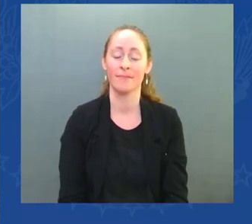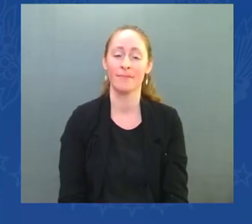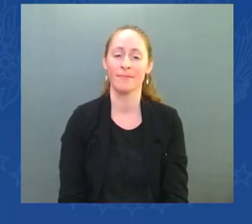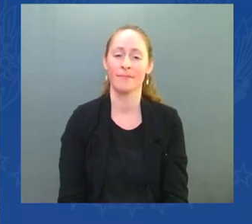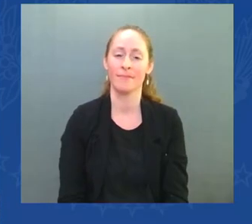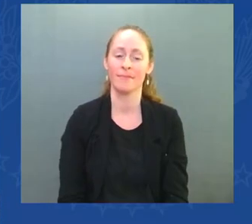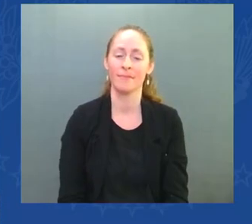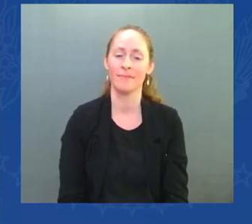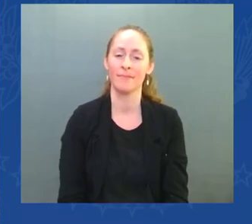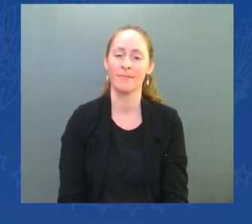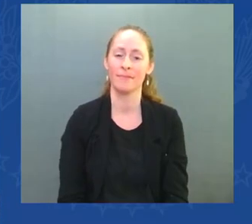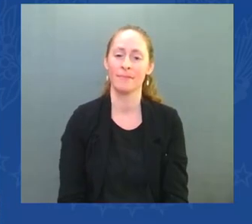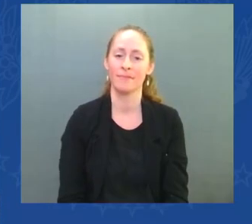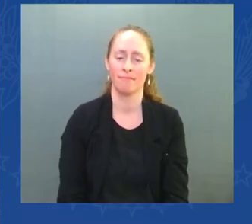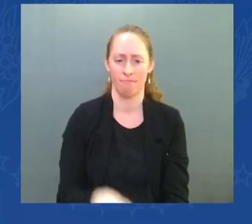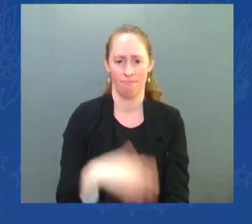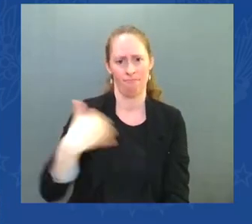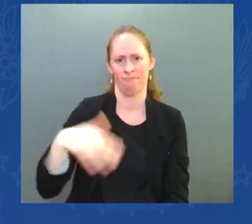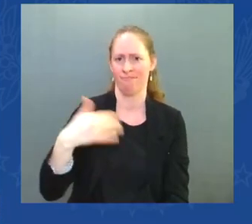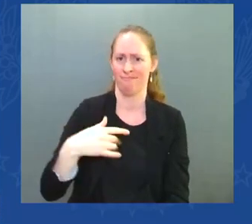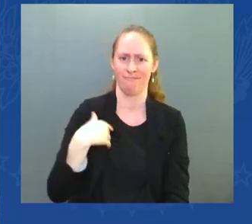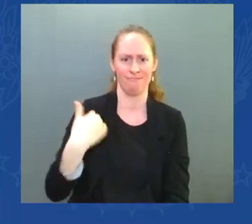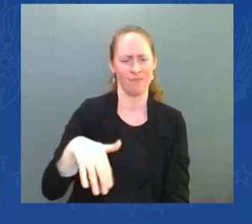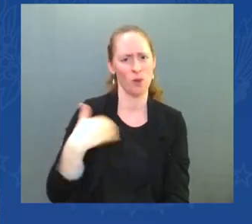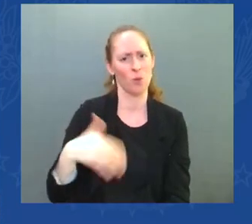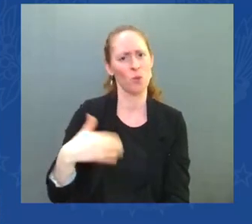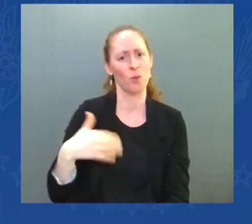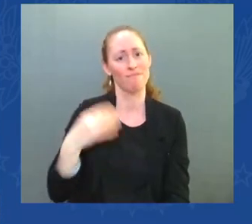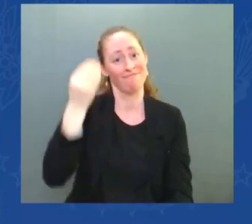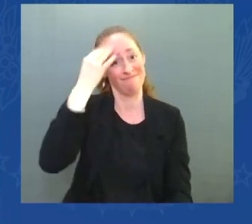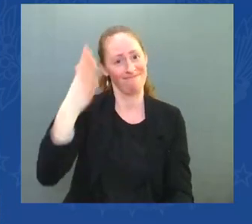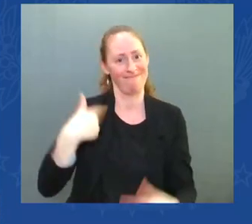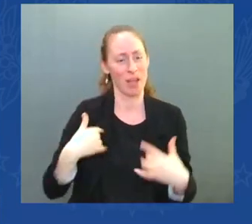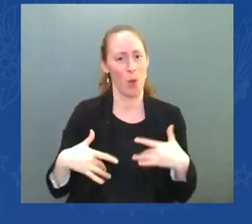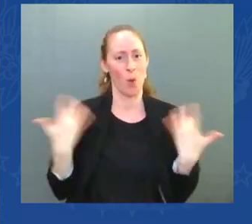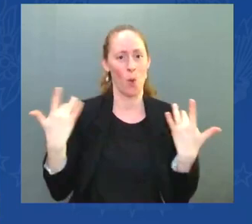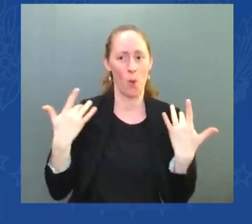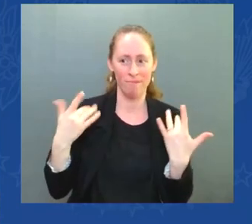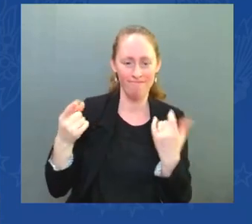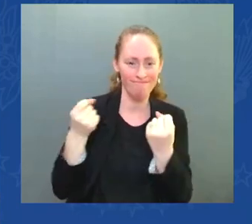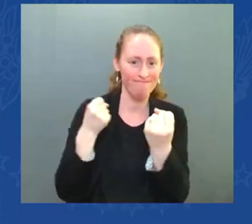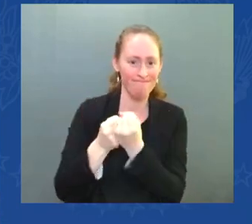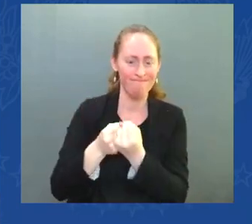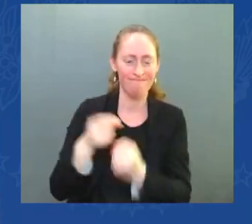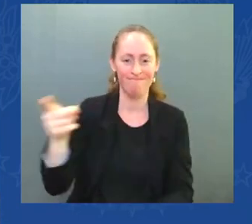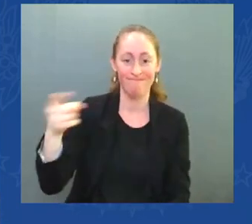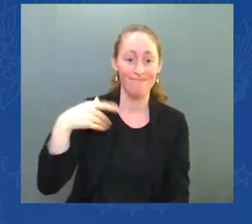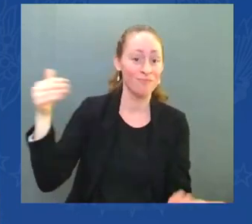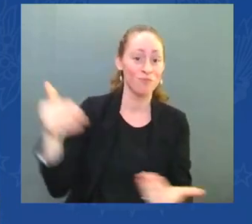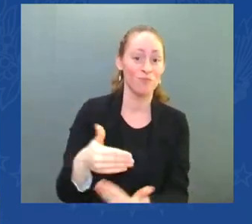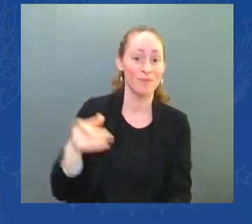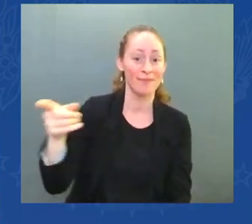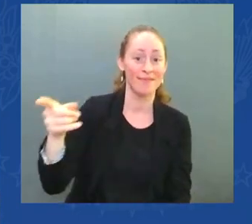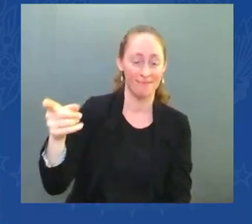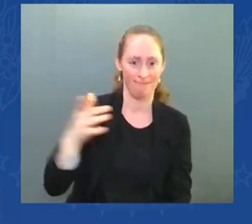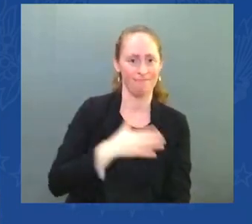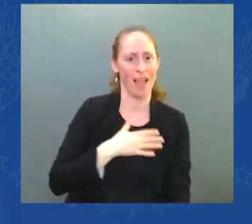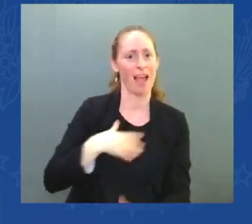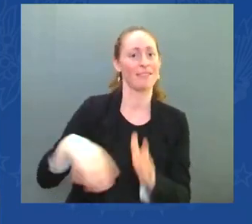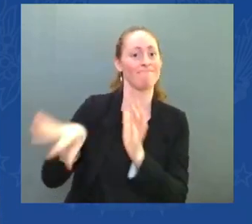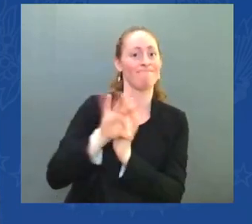enthusiastic about supporting him, I'd like to introduce my nominee to lead the AFT to you, all of you. Steve, come on up here.